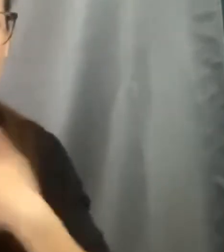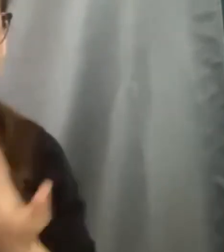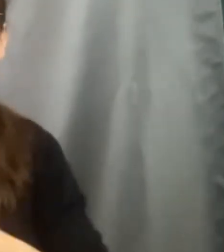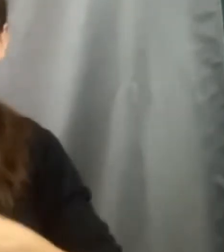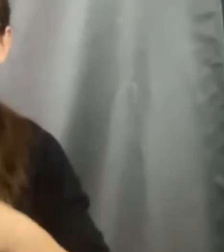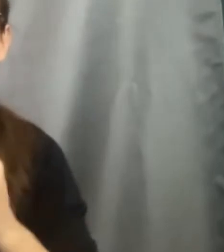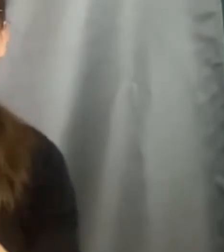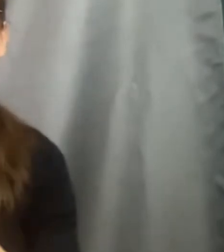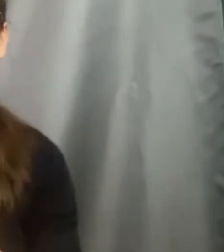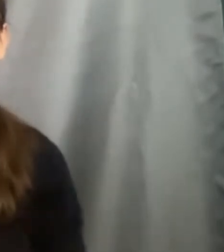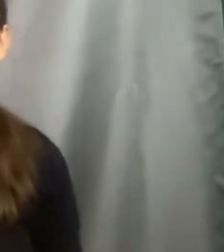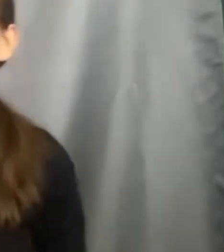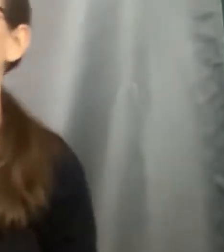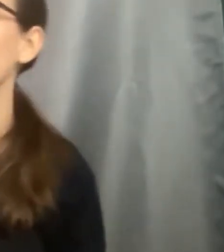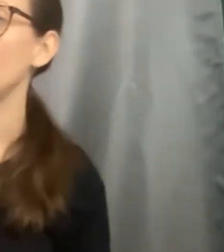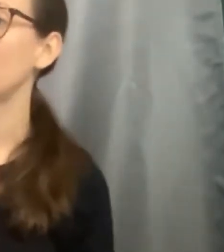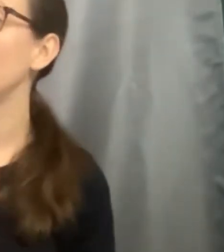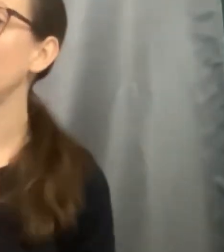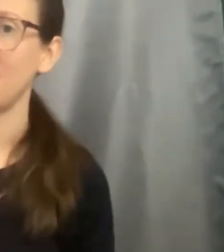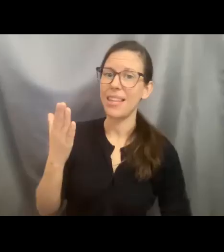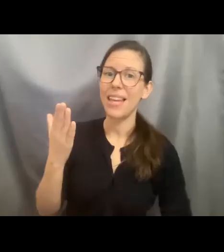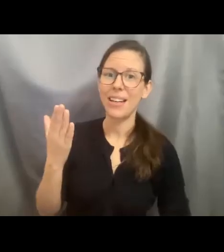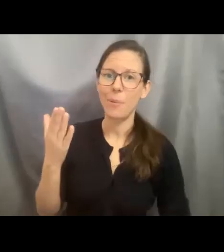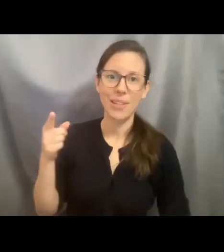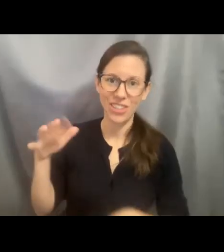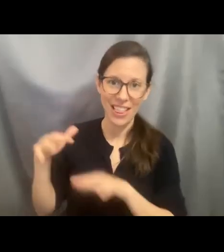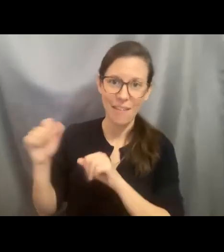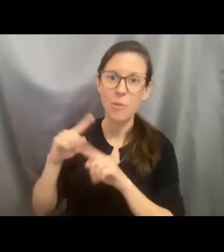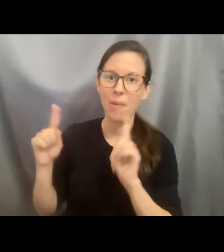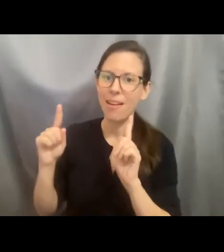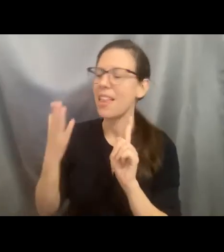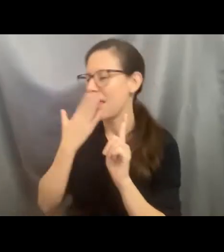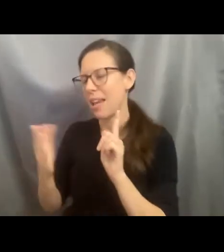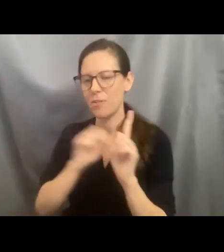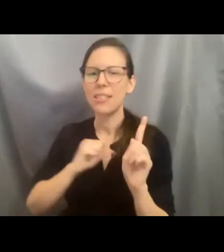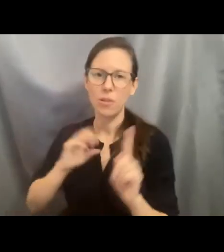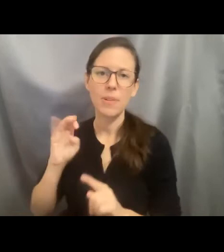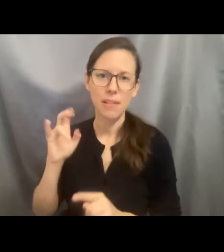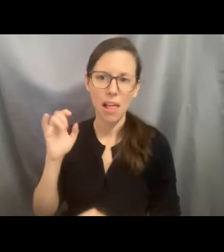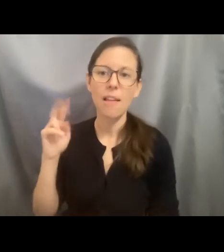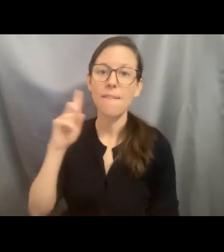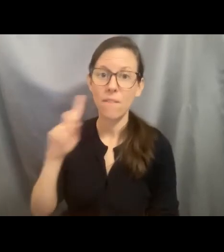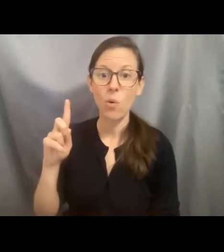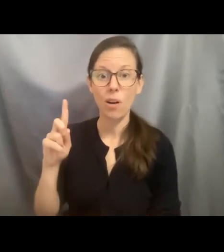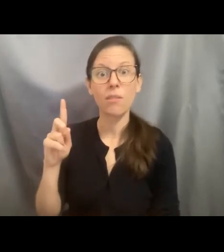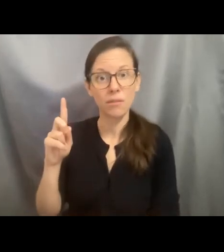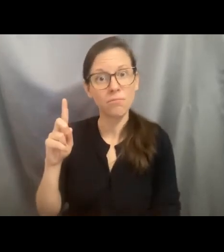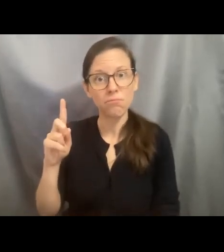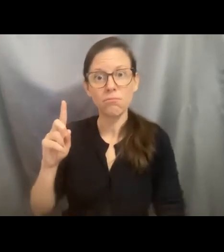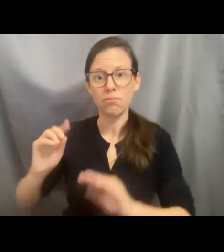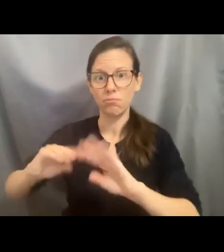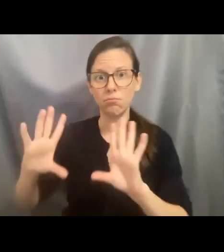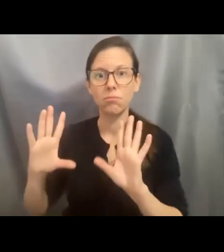Awesome. So just to, yeah, thank you. So again, she's not here anymore, but thank you, Senator McClellan, for making known that, you know, birth control